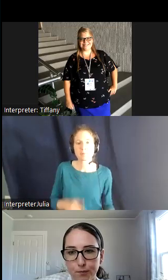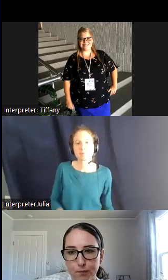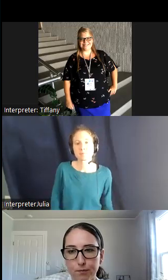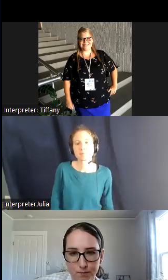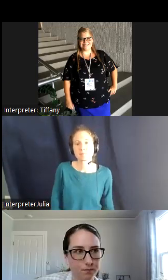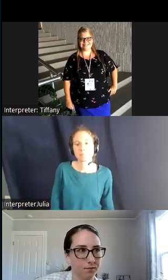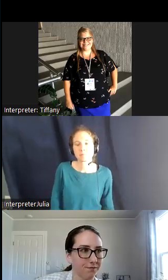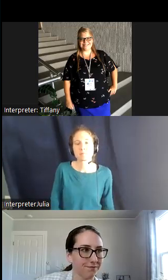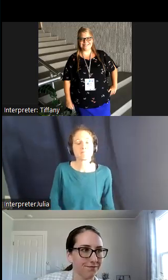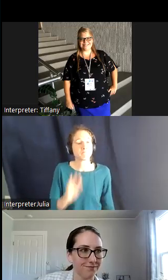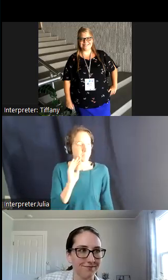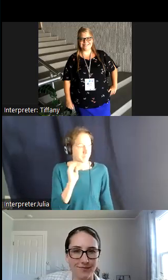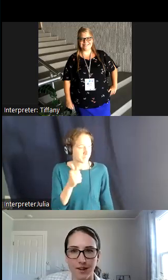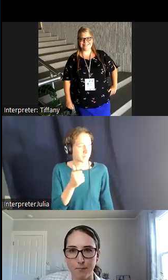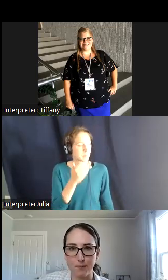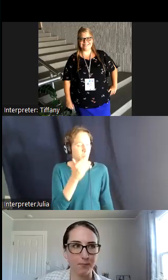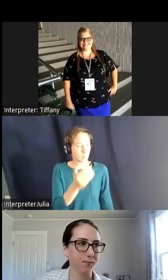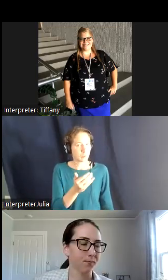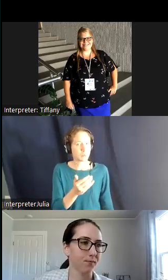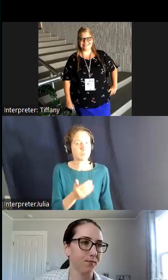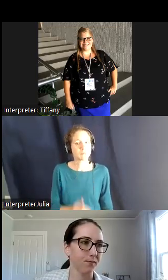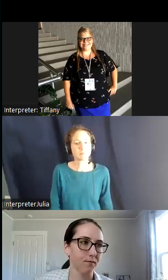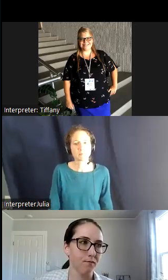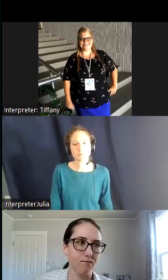Great. That's helpful. Thank you.